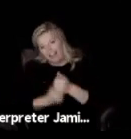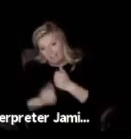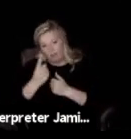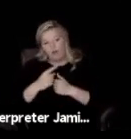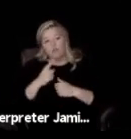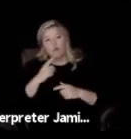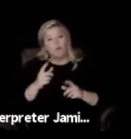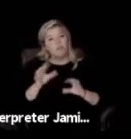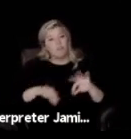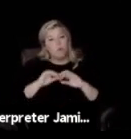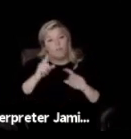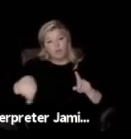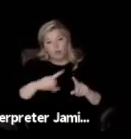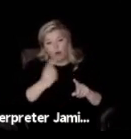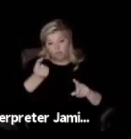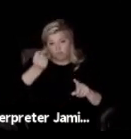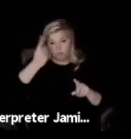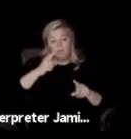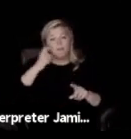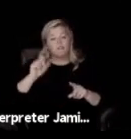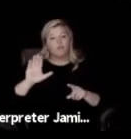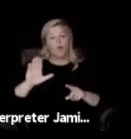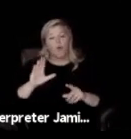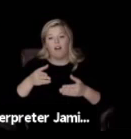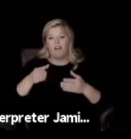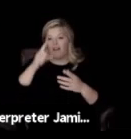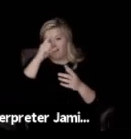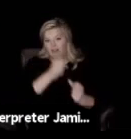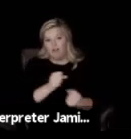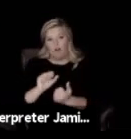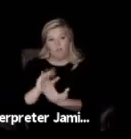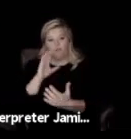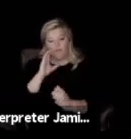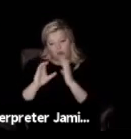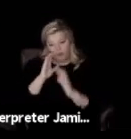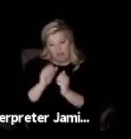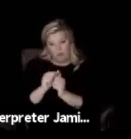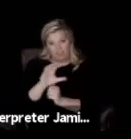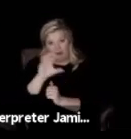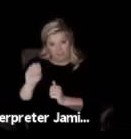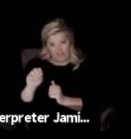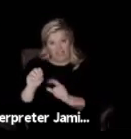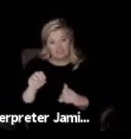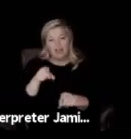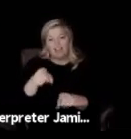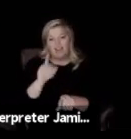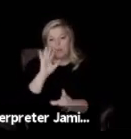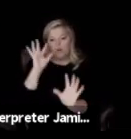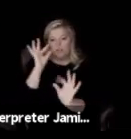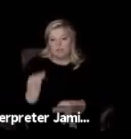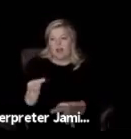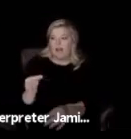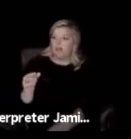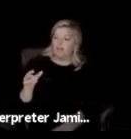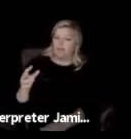because how you communicate with them is going to determine how they engage with you. That's